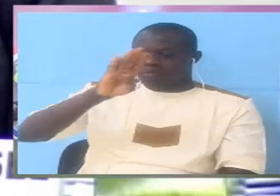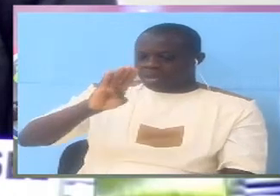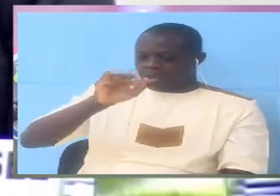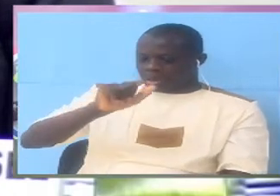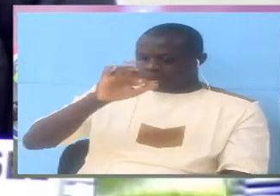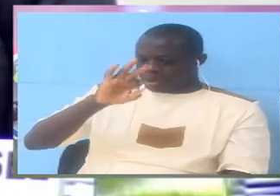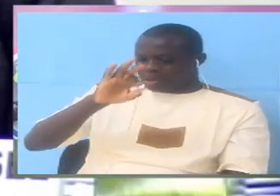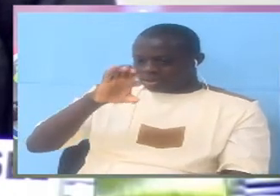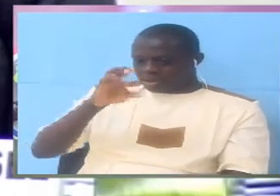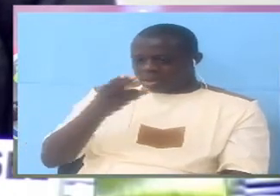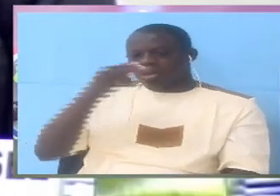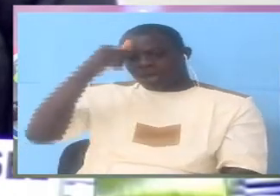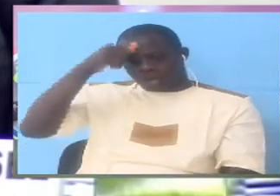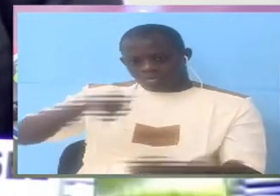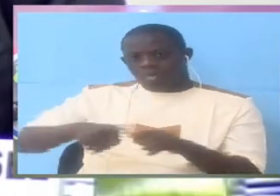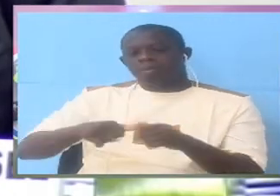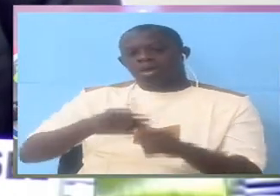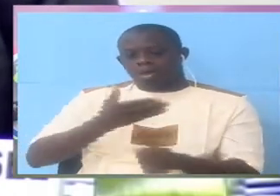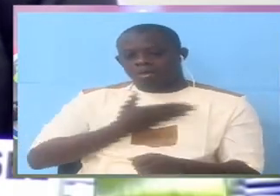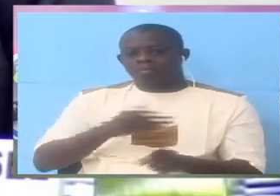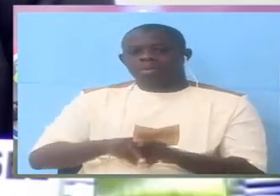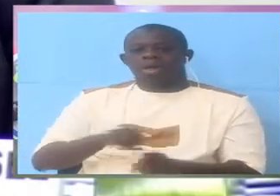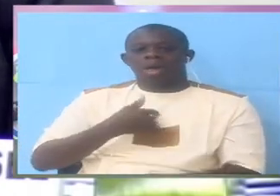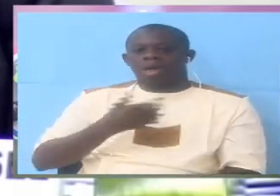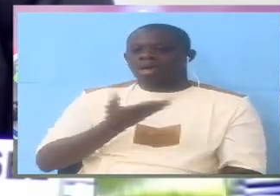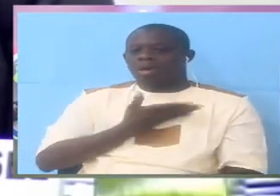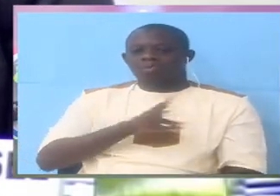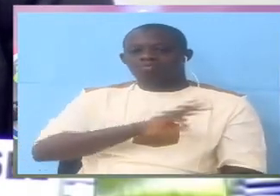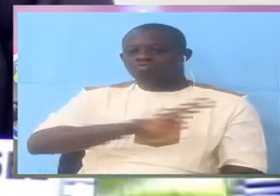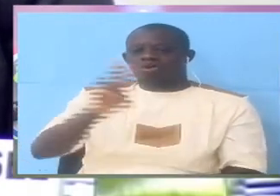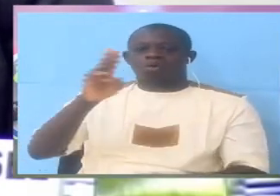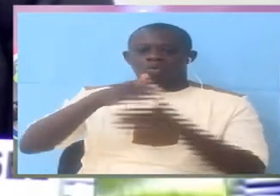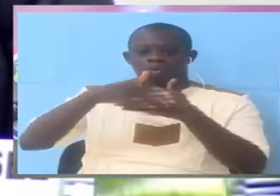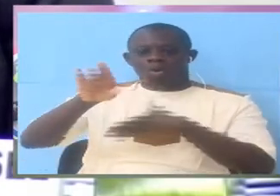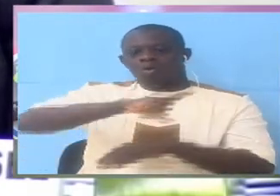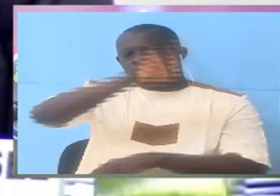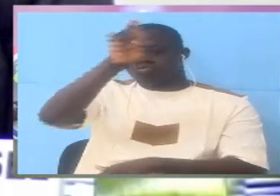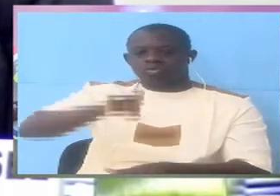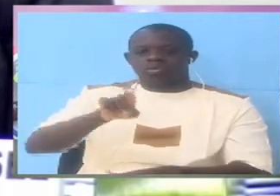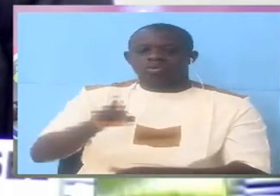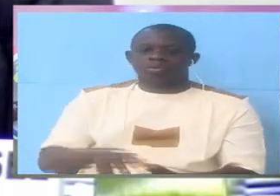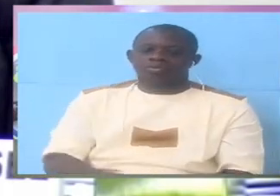what you did to him. I have no further questions.